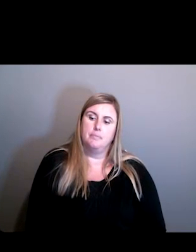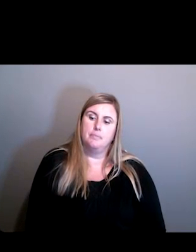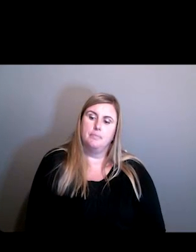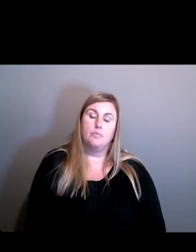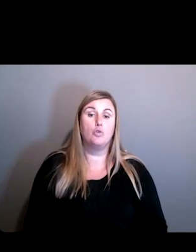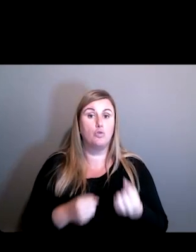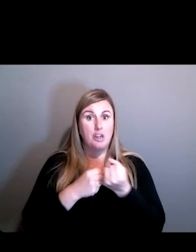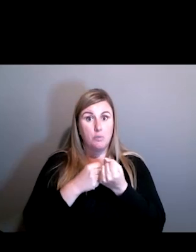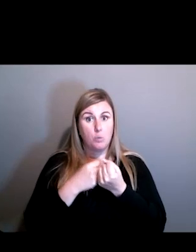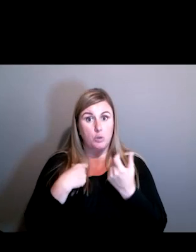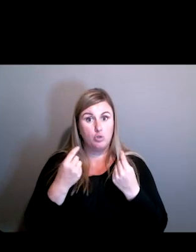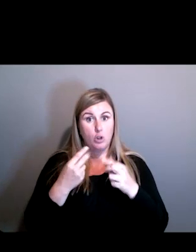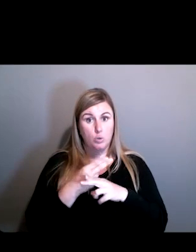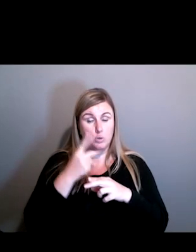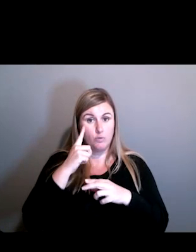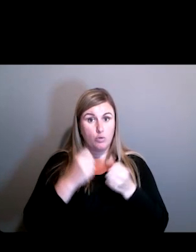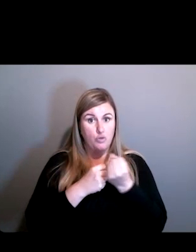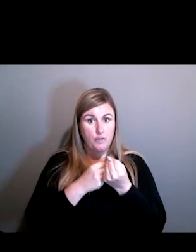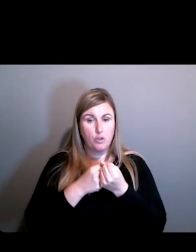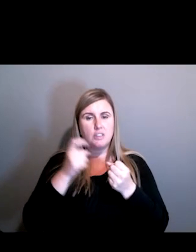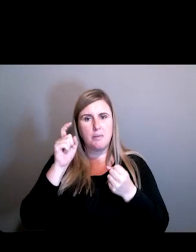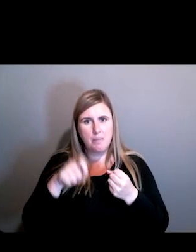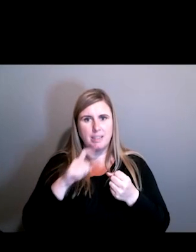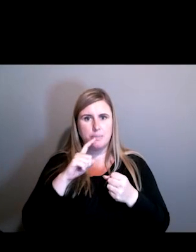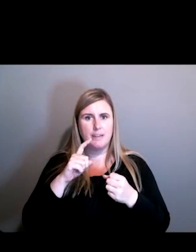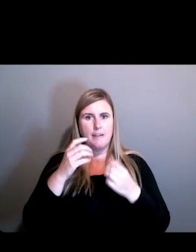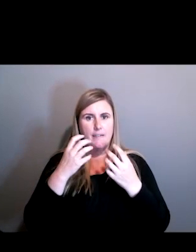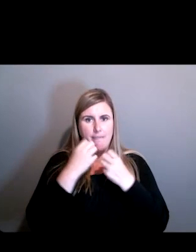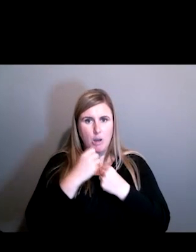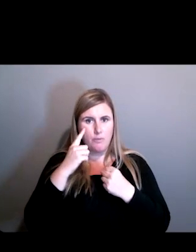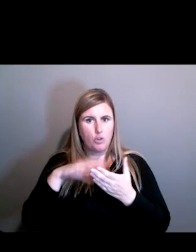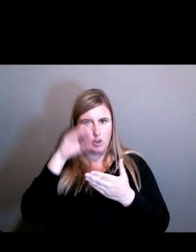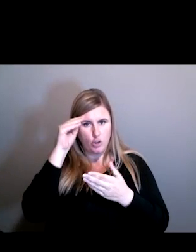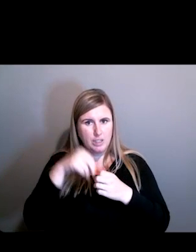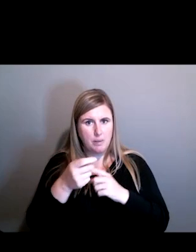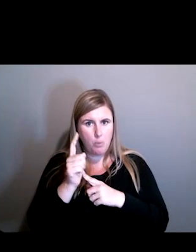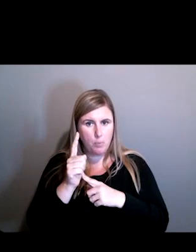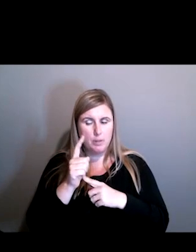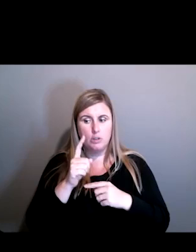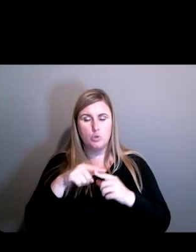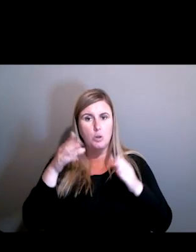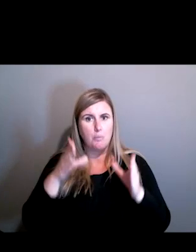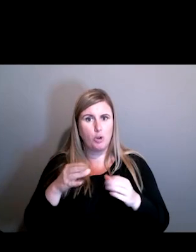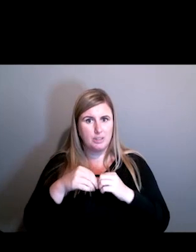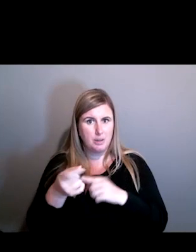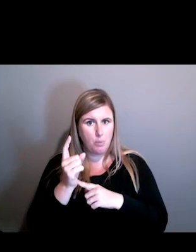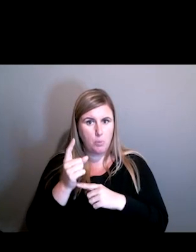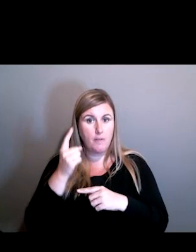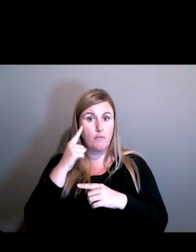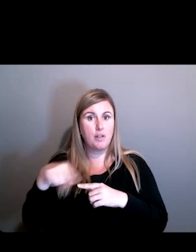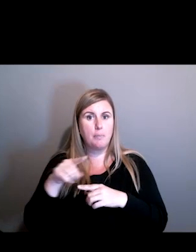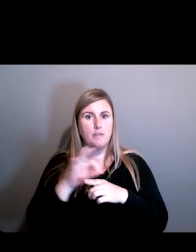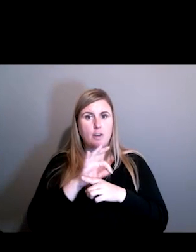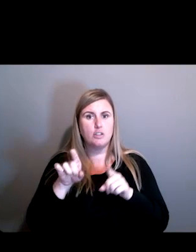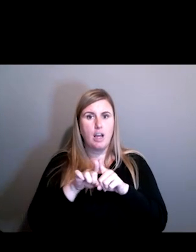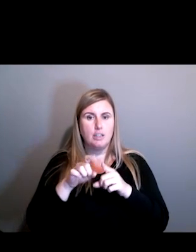about reinforcement is what we try to use as a reinforcer must be valuable to our learners in the moment, or to the person in the